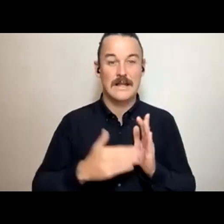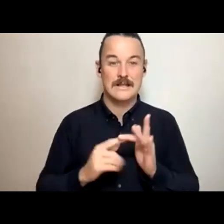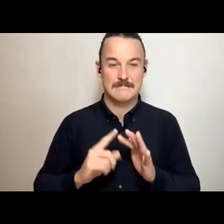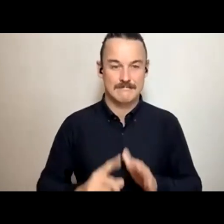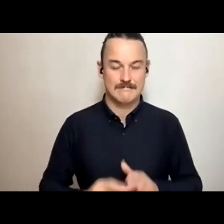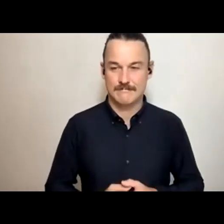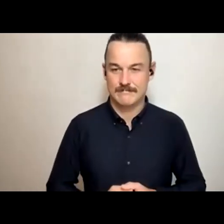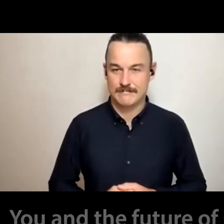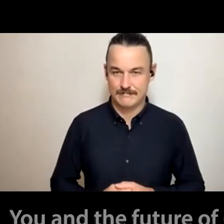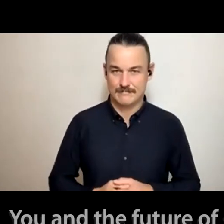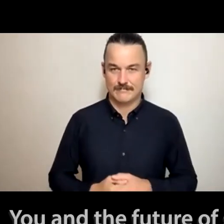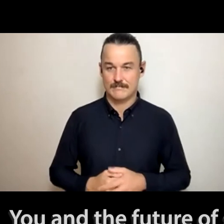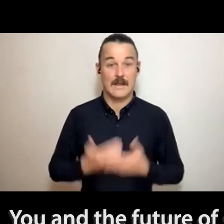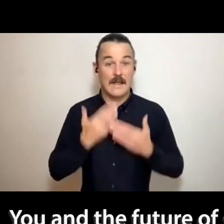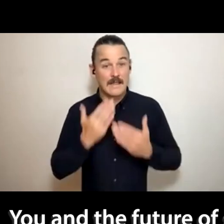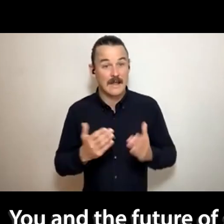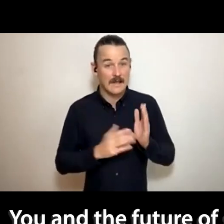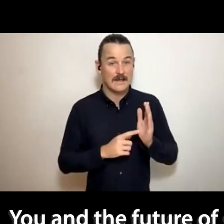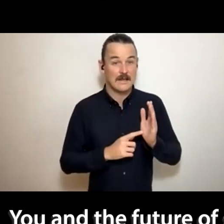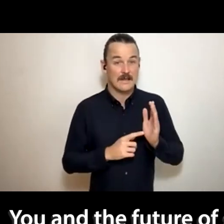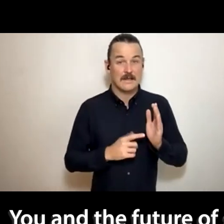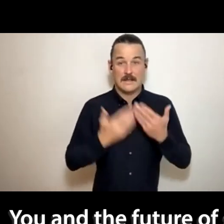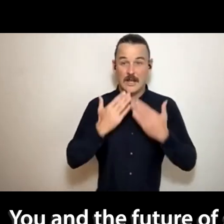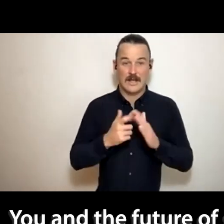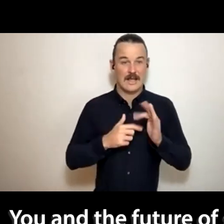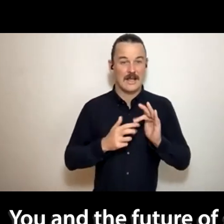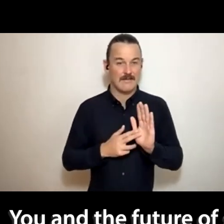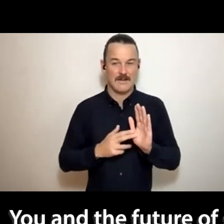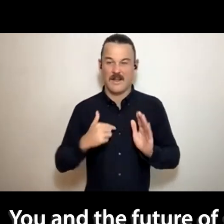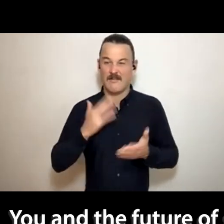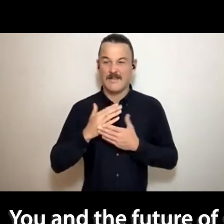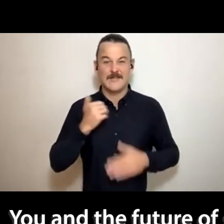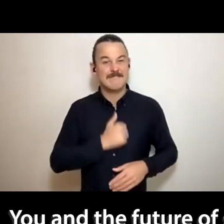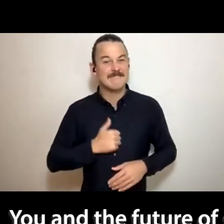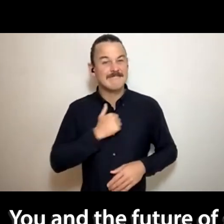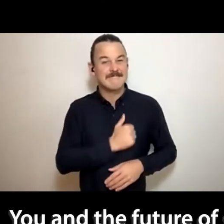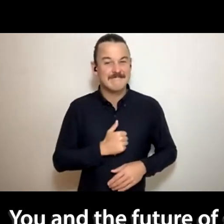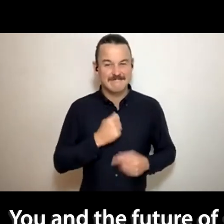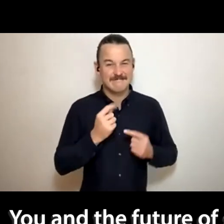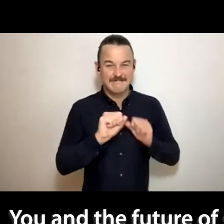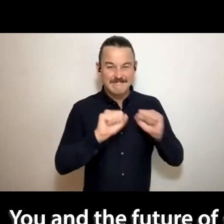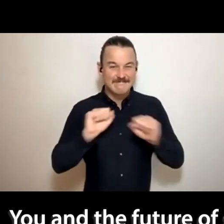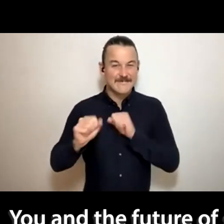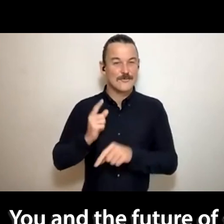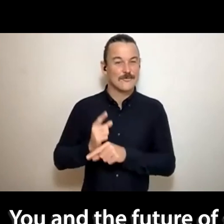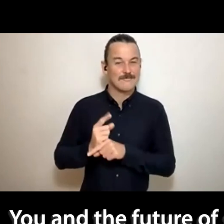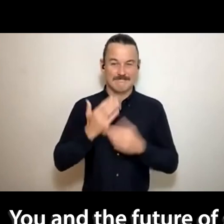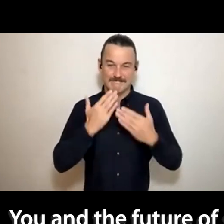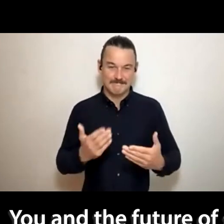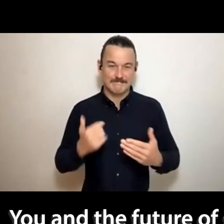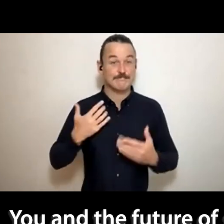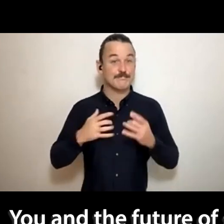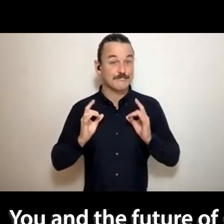Thanks so much. And thanks for this opportunity, Karen. I've just so enjoyed hearing everyone's talks. I just wanted to start by acknowledging that